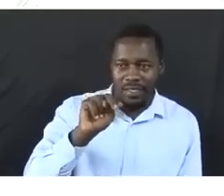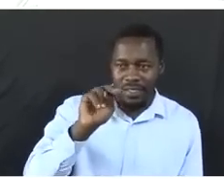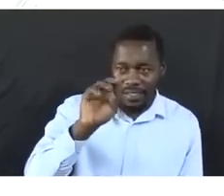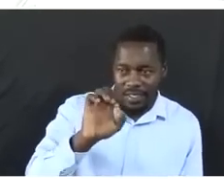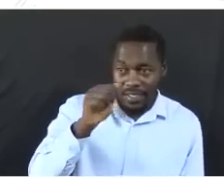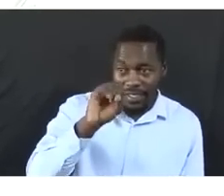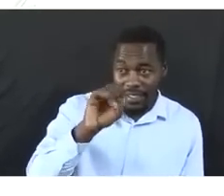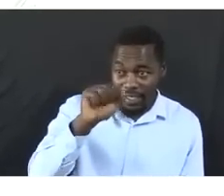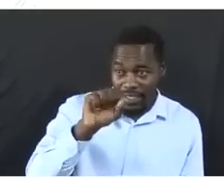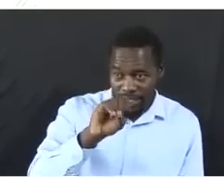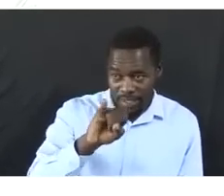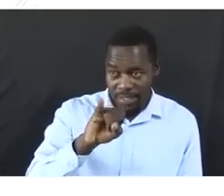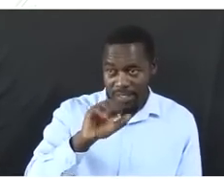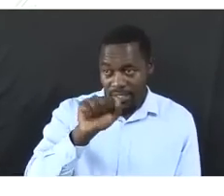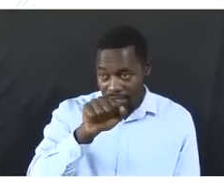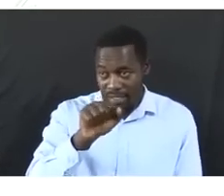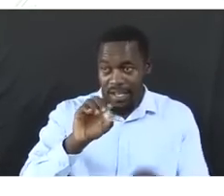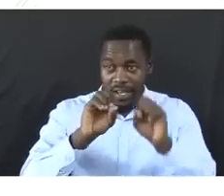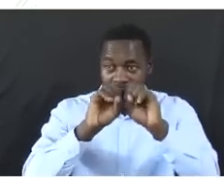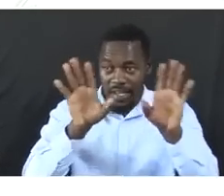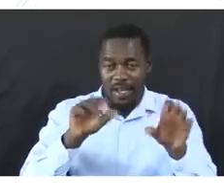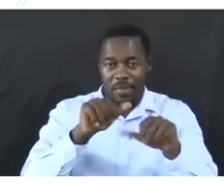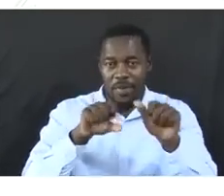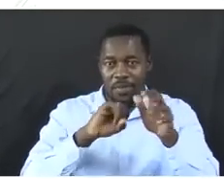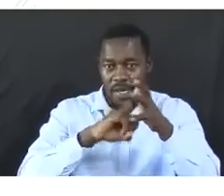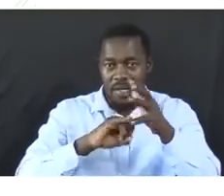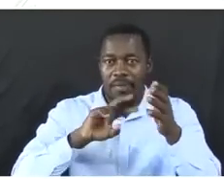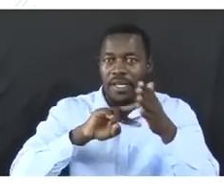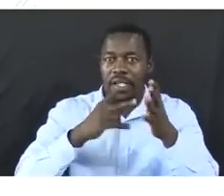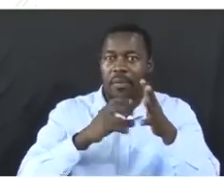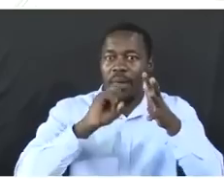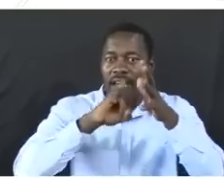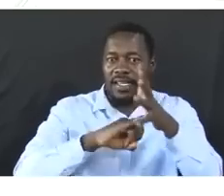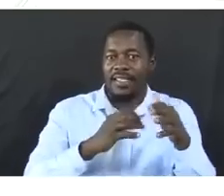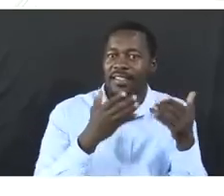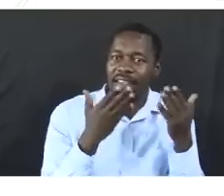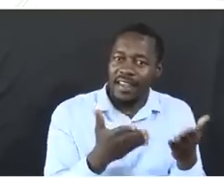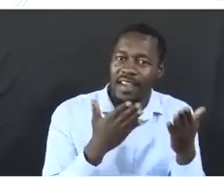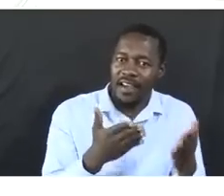souls, ask for the beginnings.